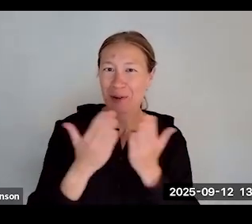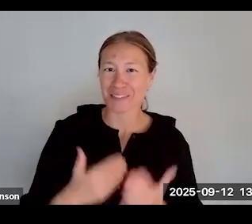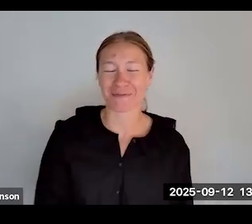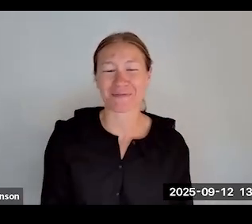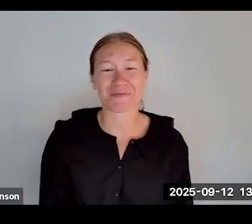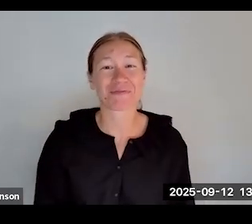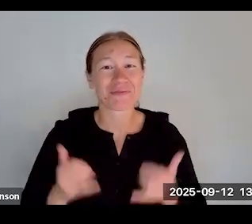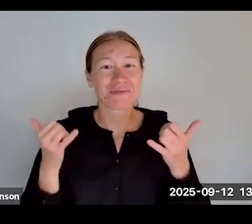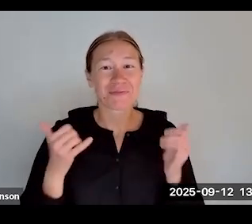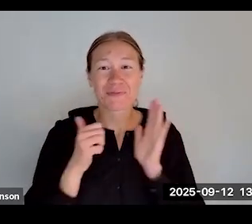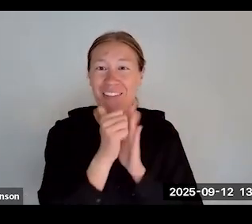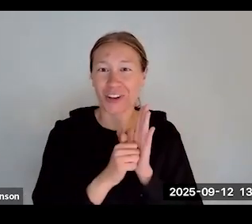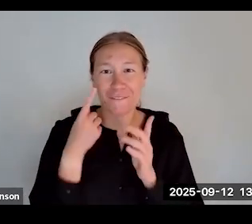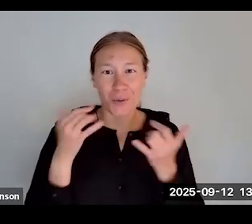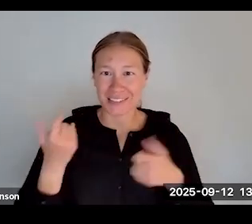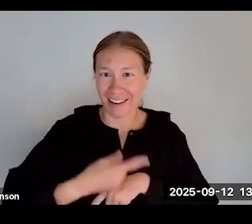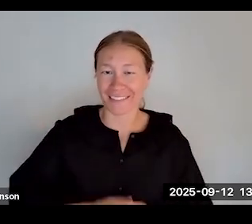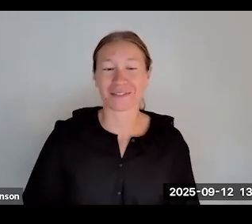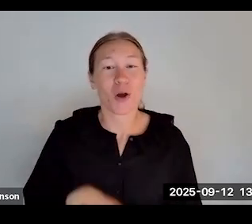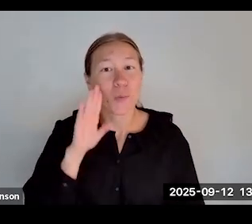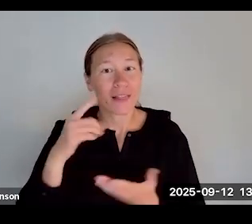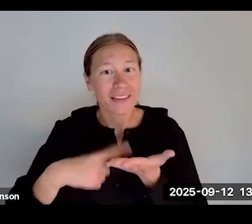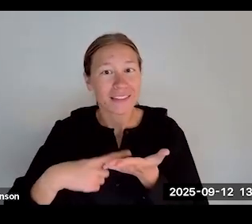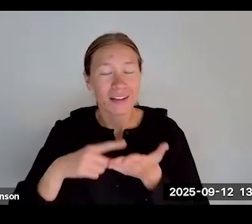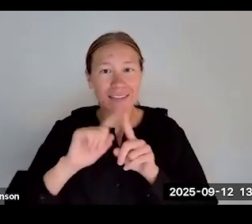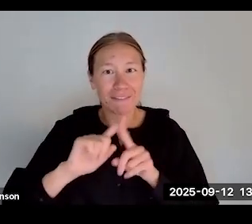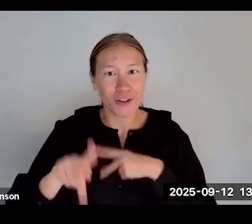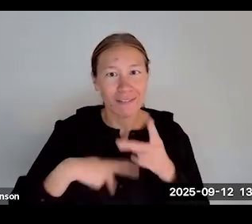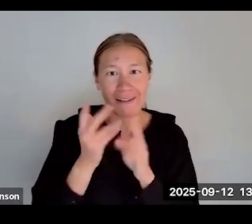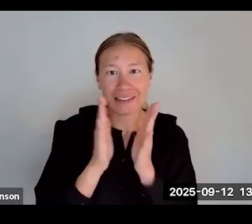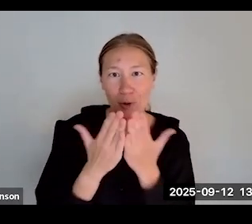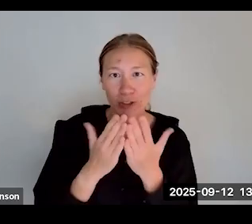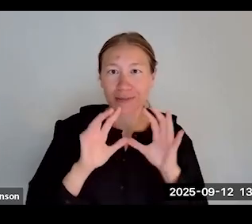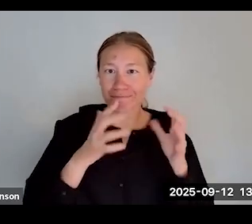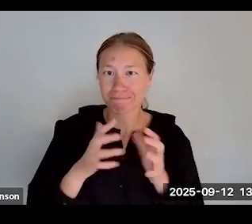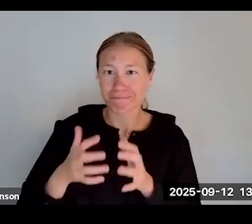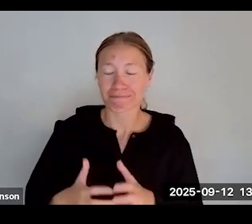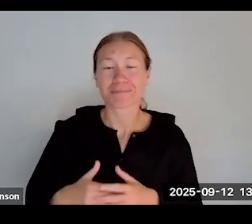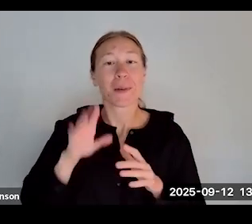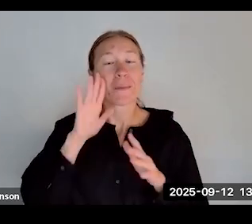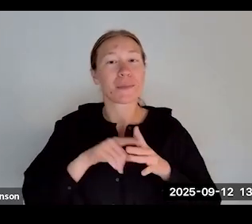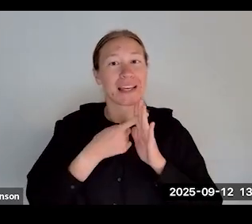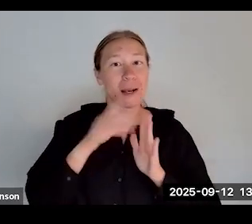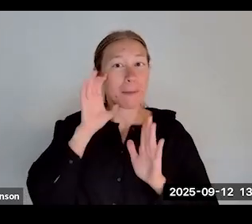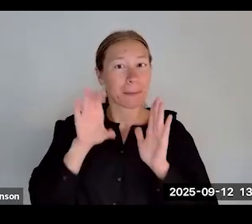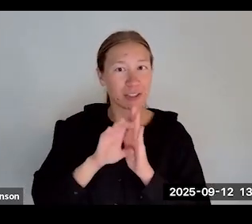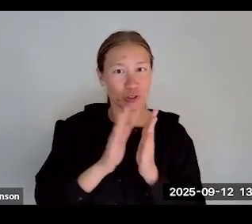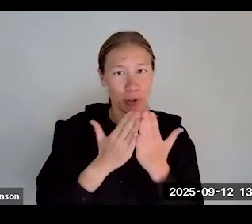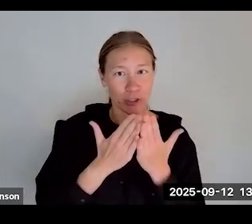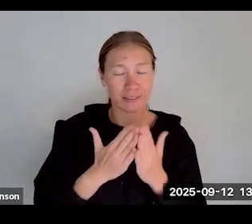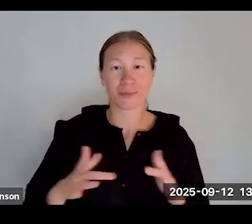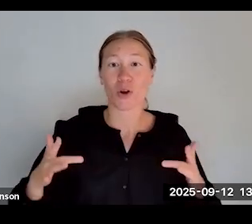Here's our agenda for the day. I'll be highlighting books in the following categories. We'll start with picture books, then we'll move on to